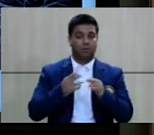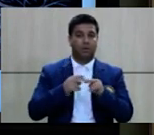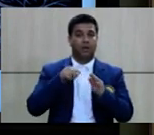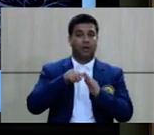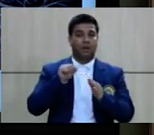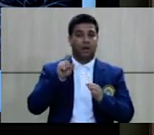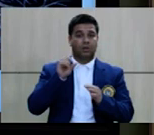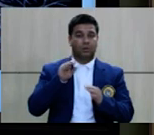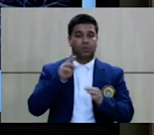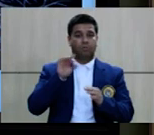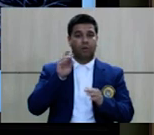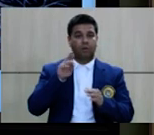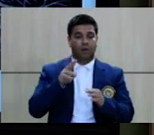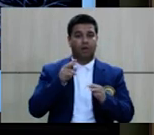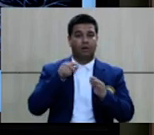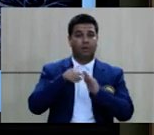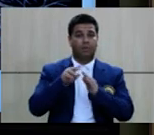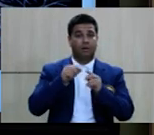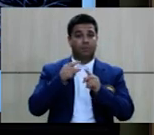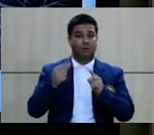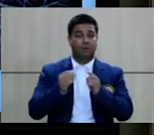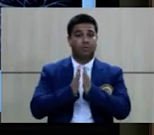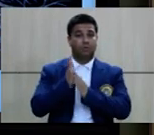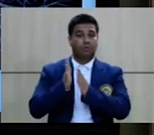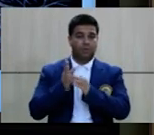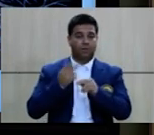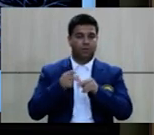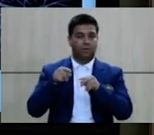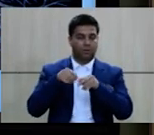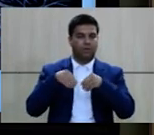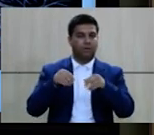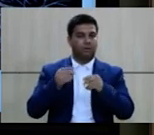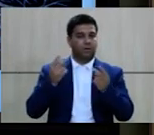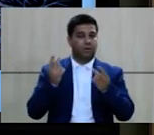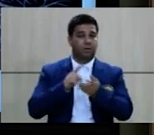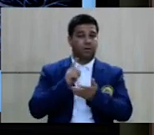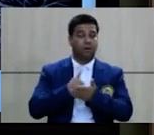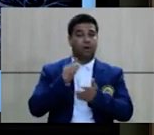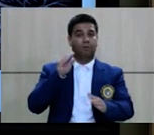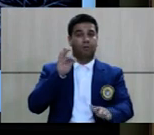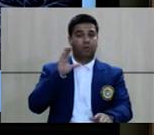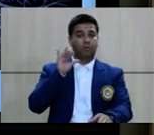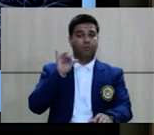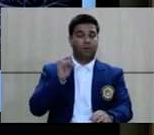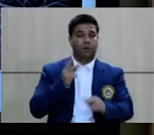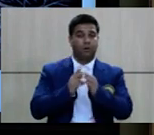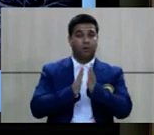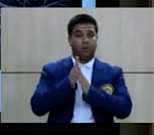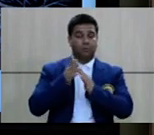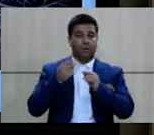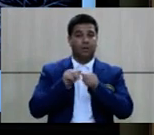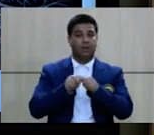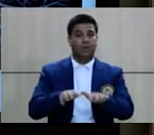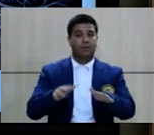Azot poya, barglar o'sishi uchun kerakli element. Fosfor esa o'simlikning ildizi